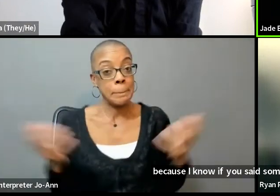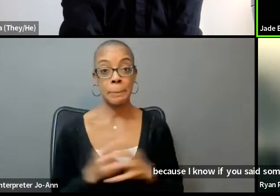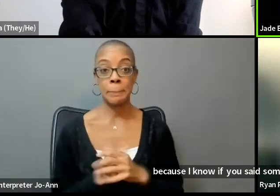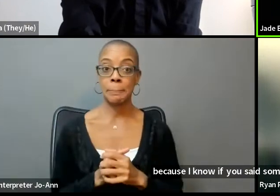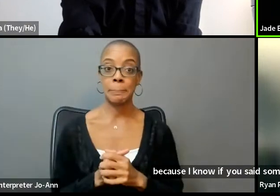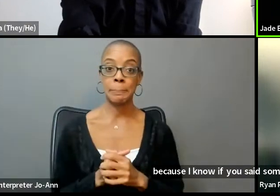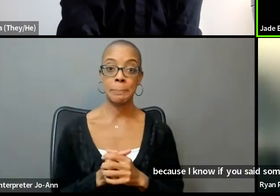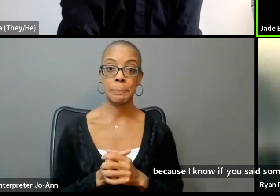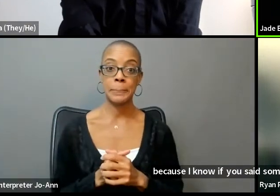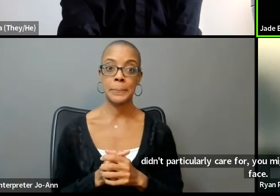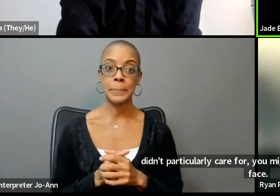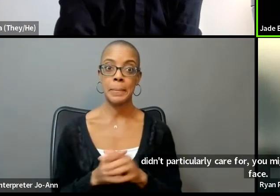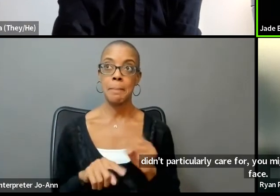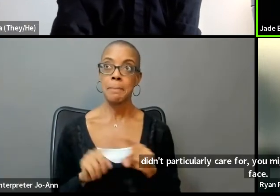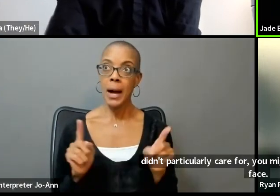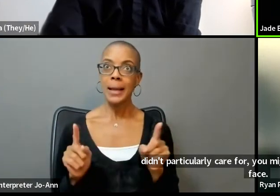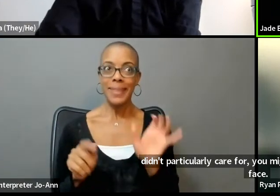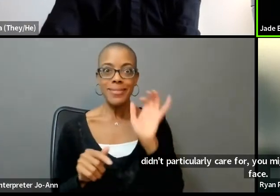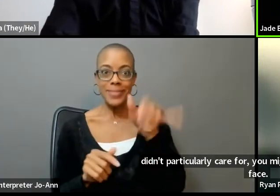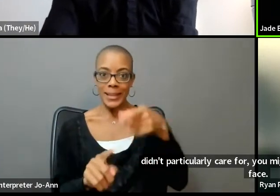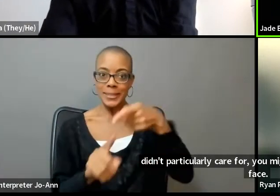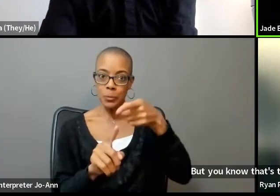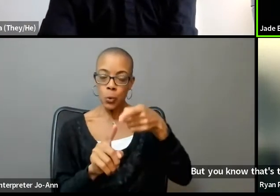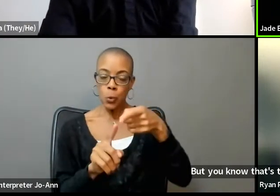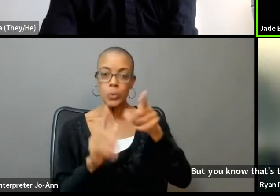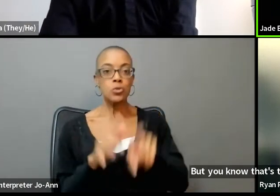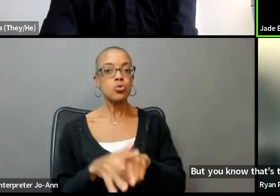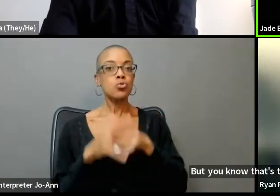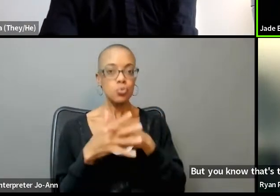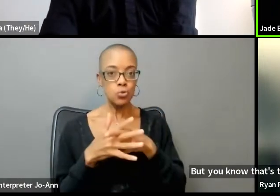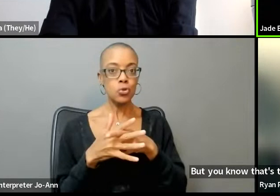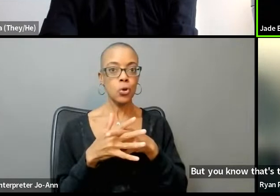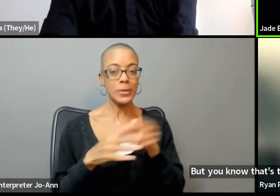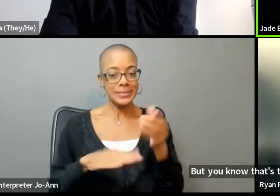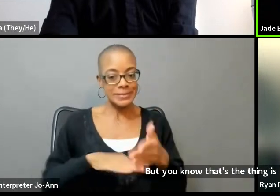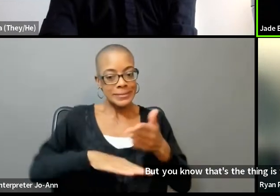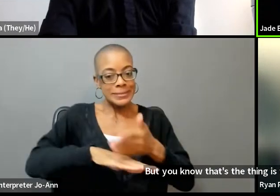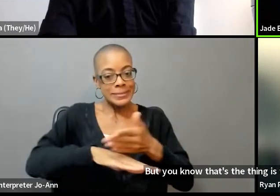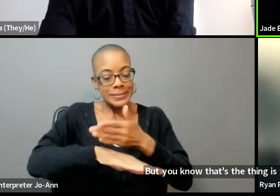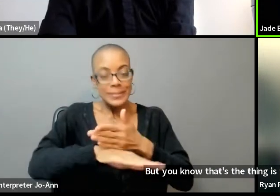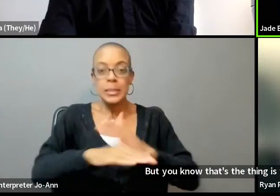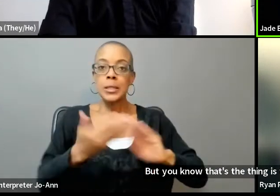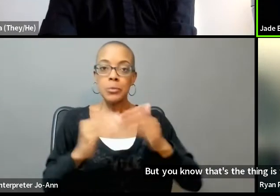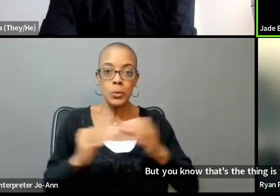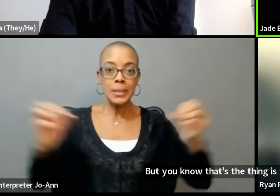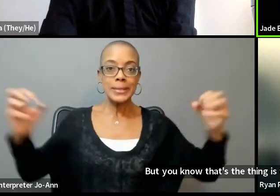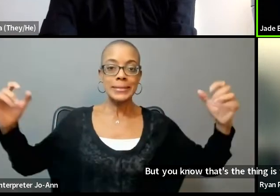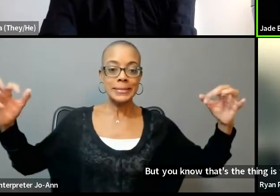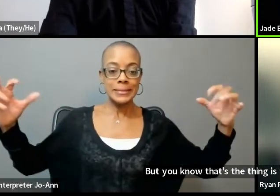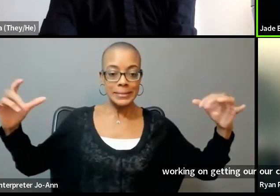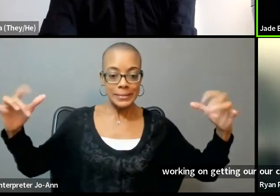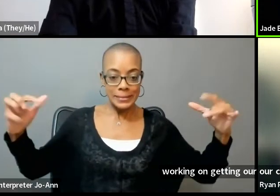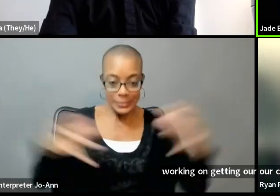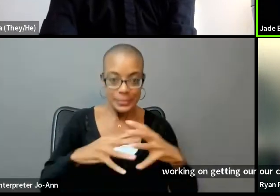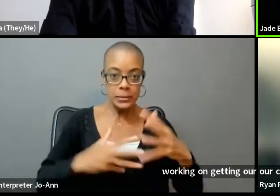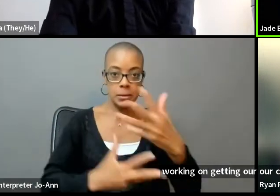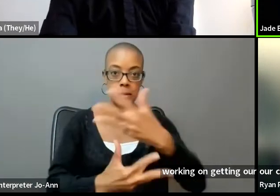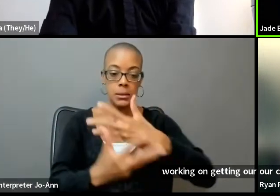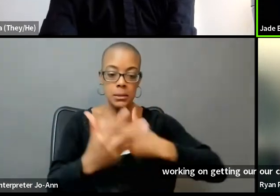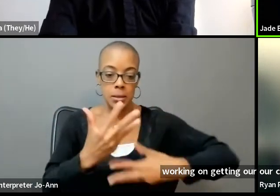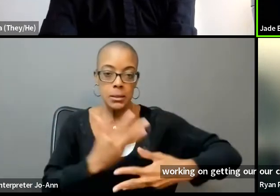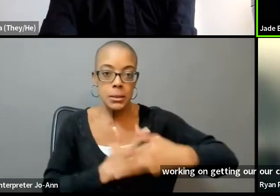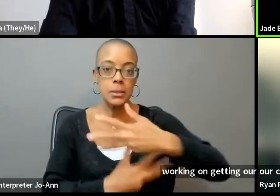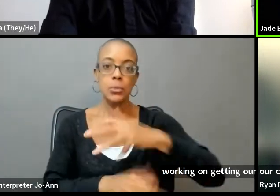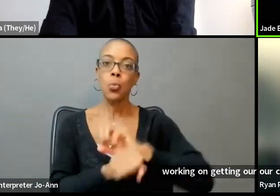that's the thing is that we need to start working on getting our community back in front of each other and working